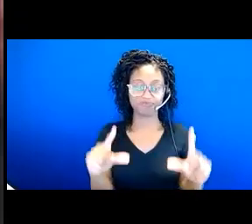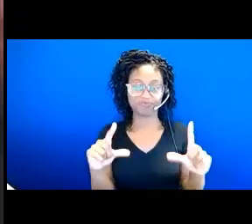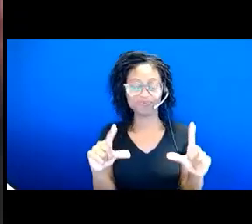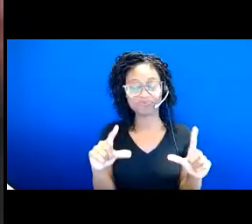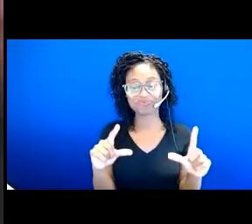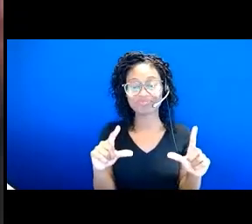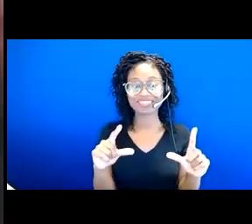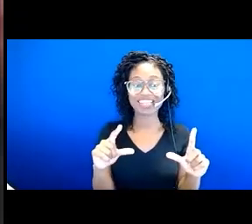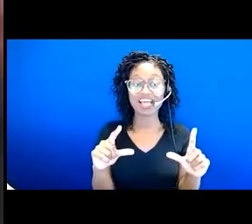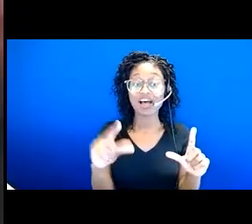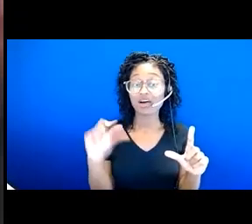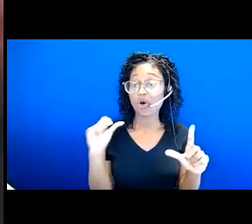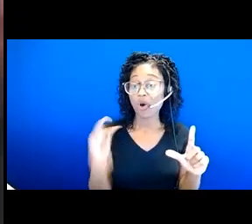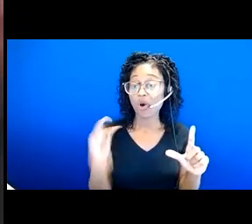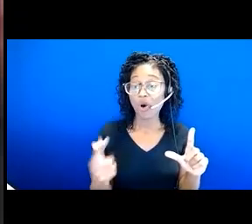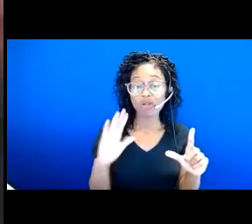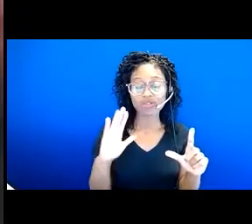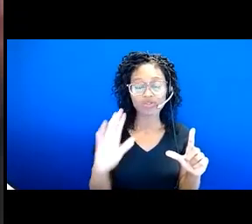of the